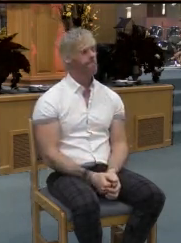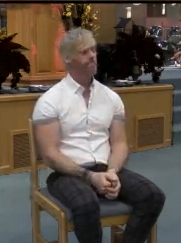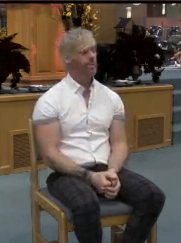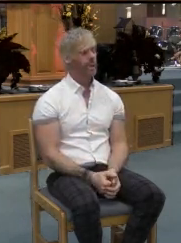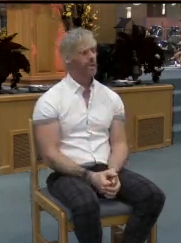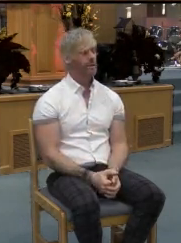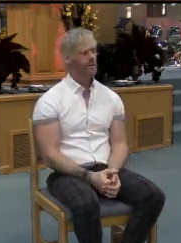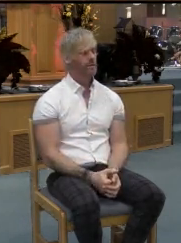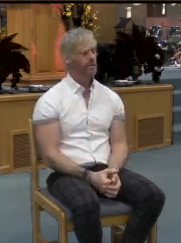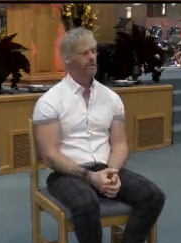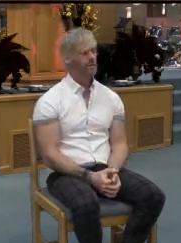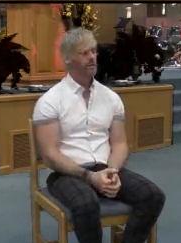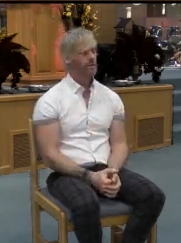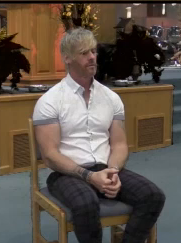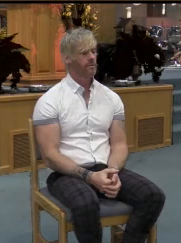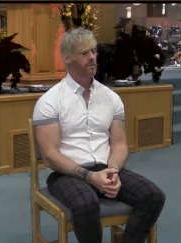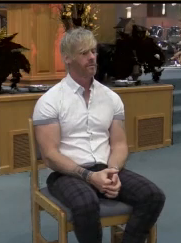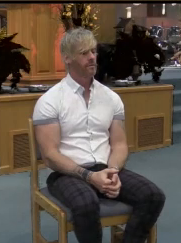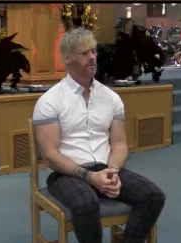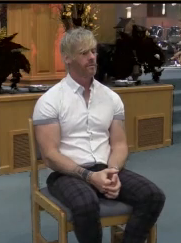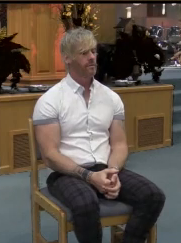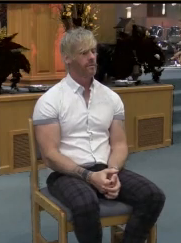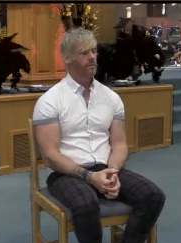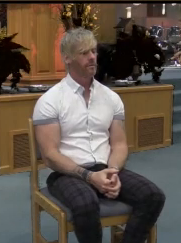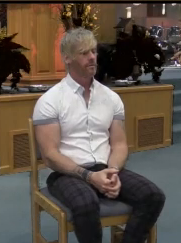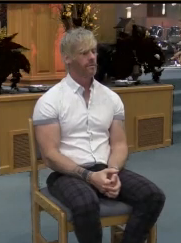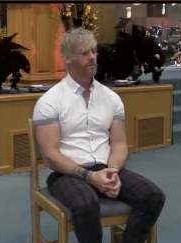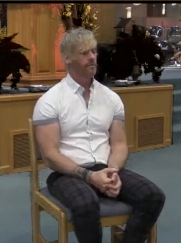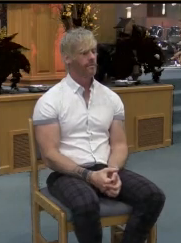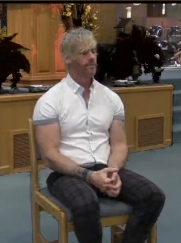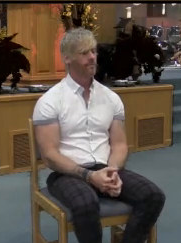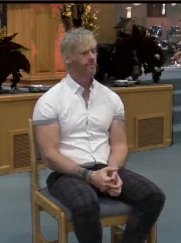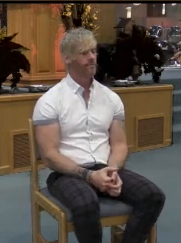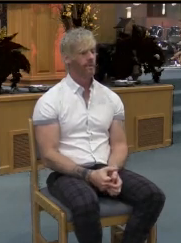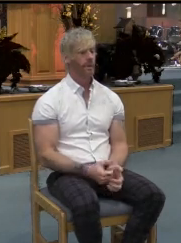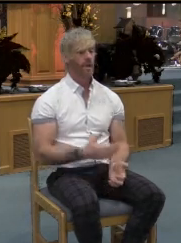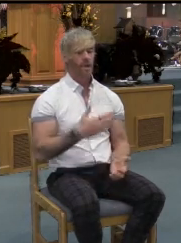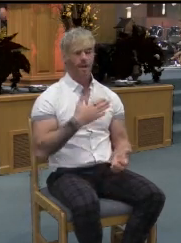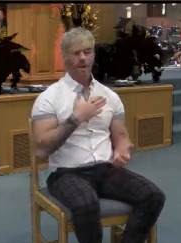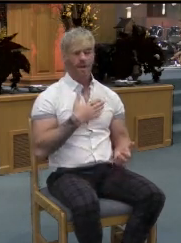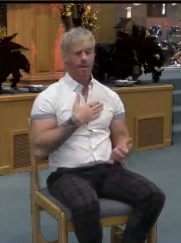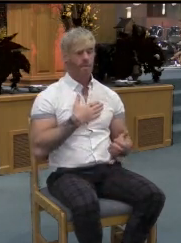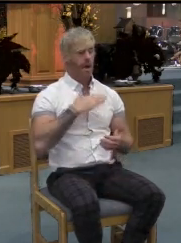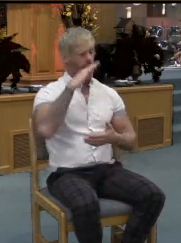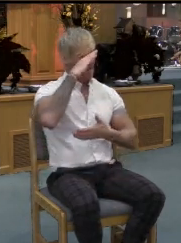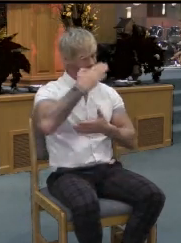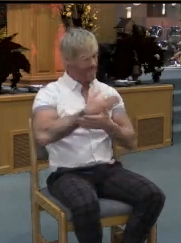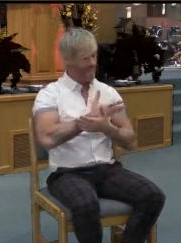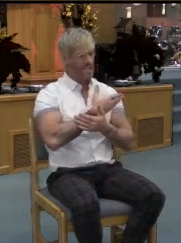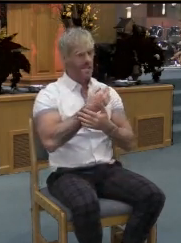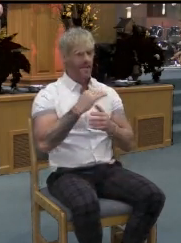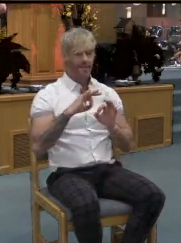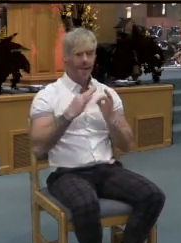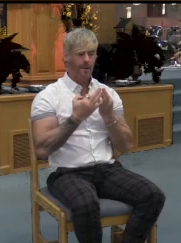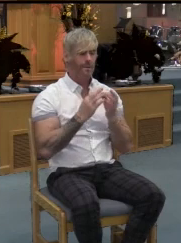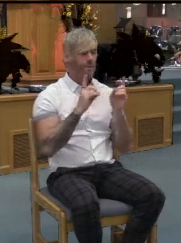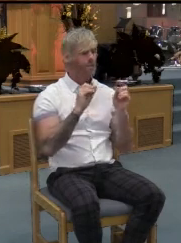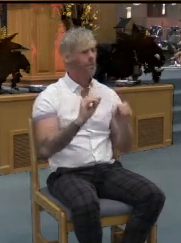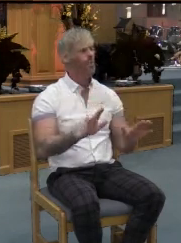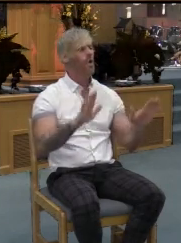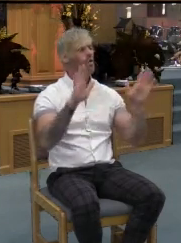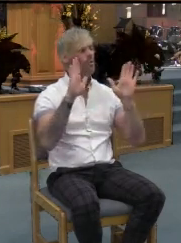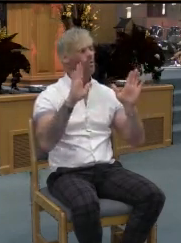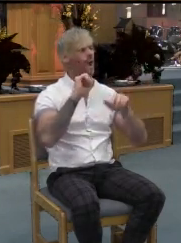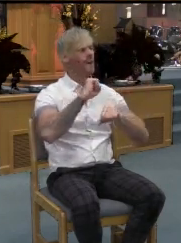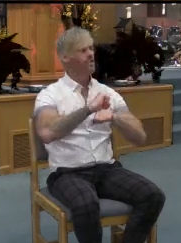you know, He and Jeannie do a great job, and Benji and Sarah raising our five granddaughters. I don't know what we'd do without our family,